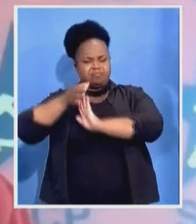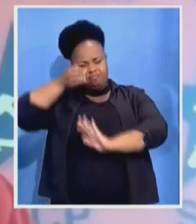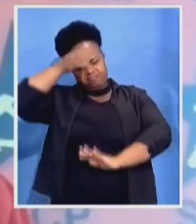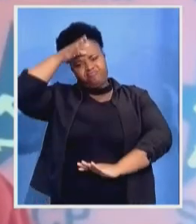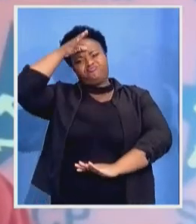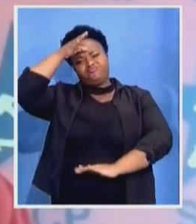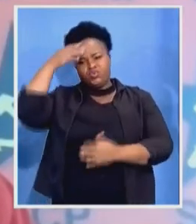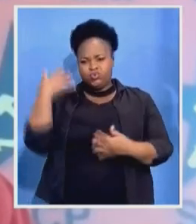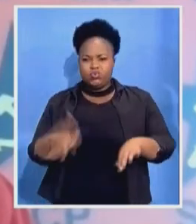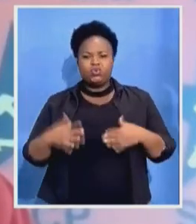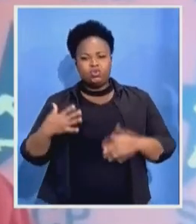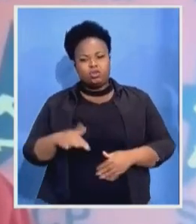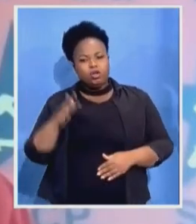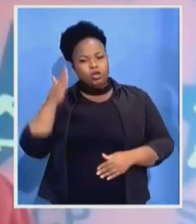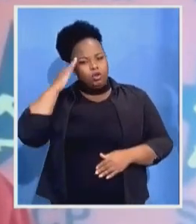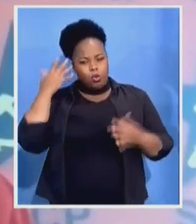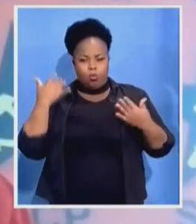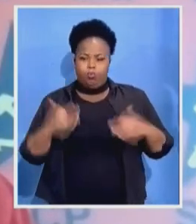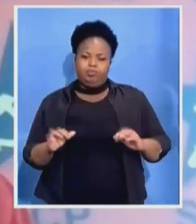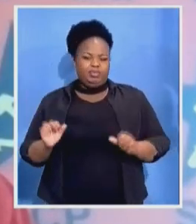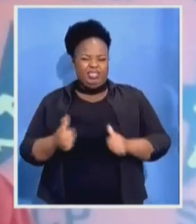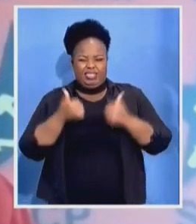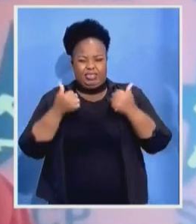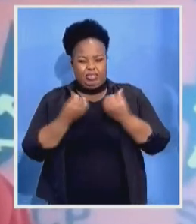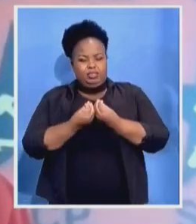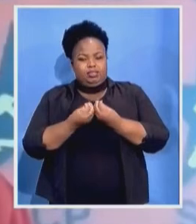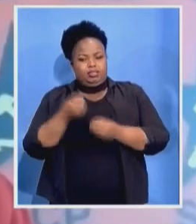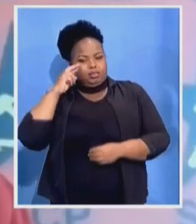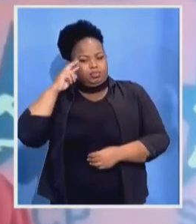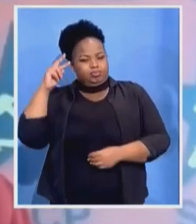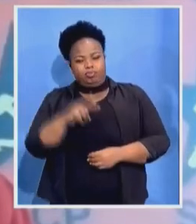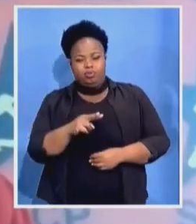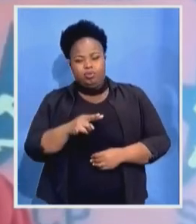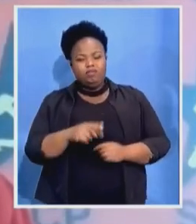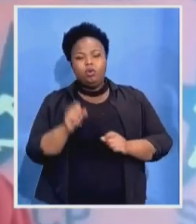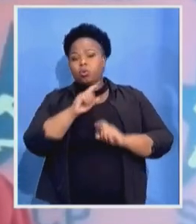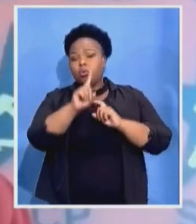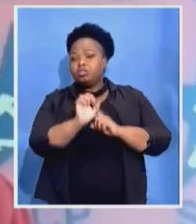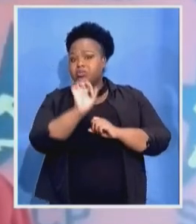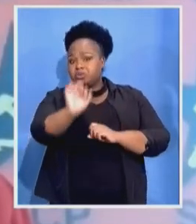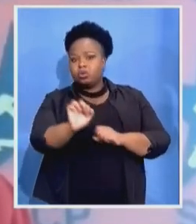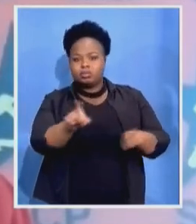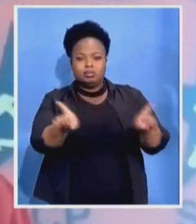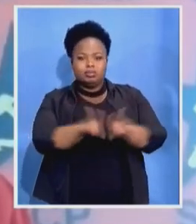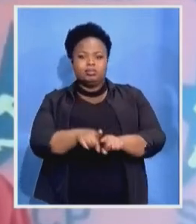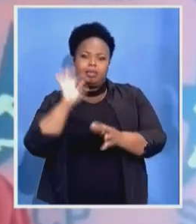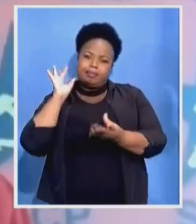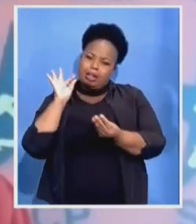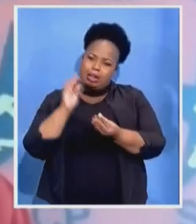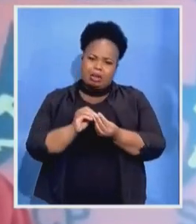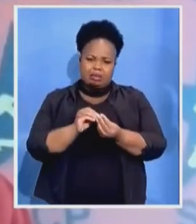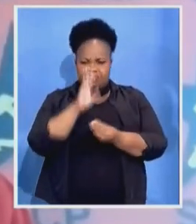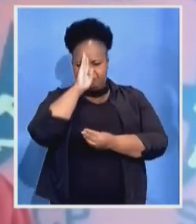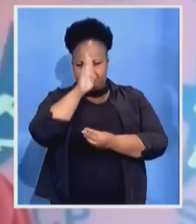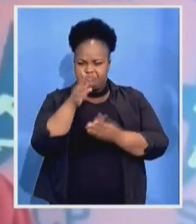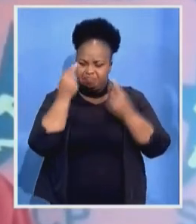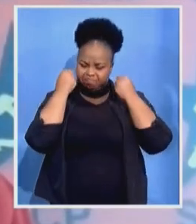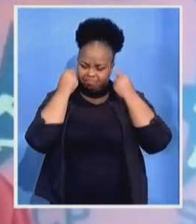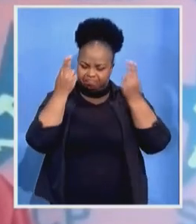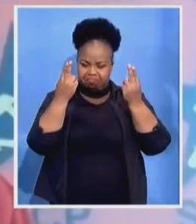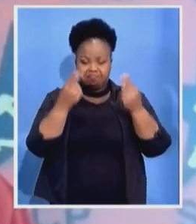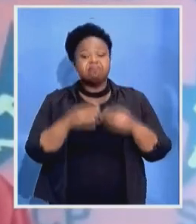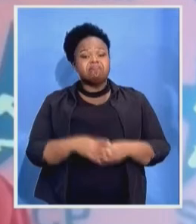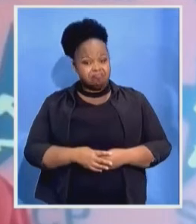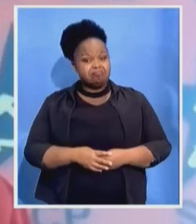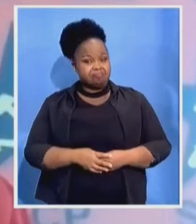historical perspective behind your question, and you are assertive. And that, in fact, earned you the name